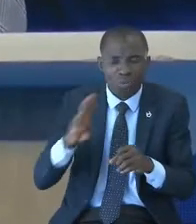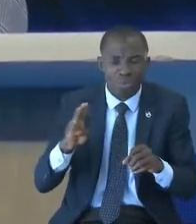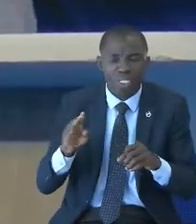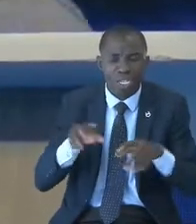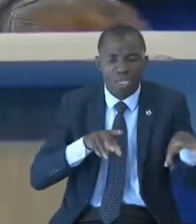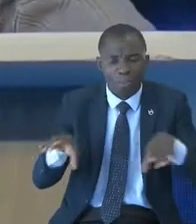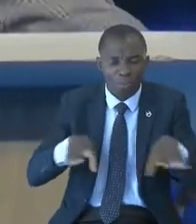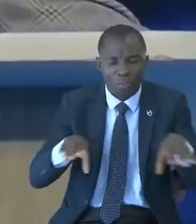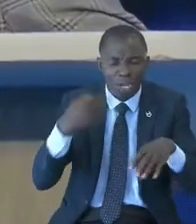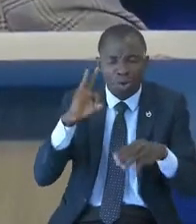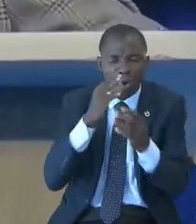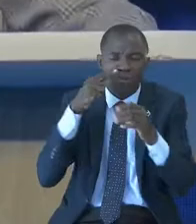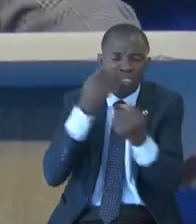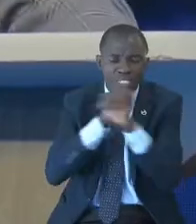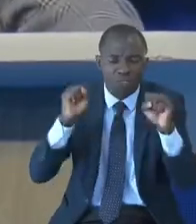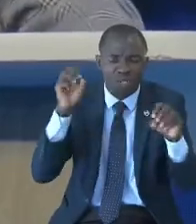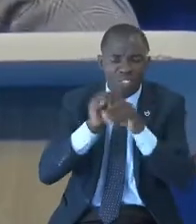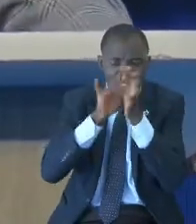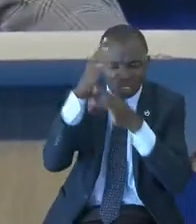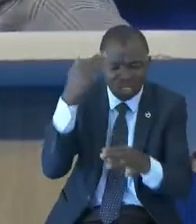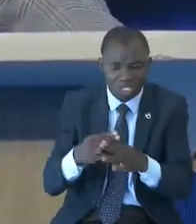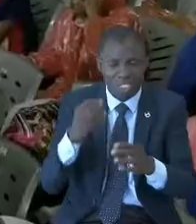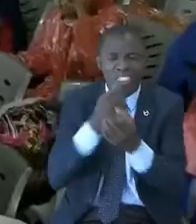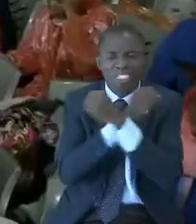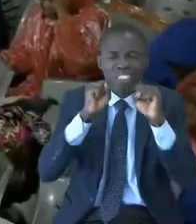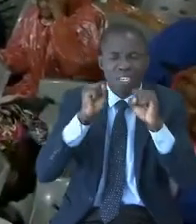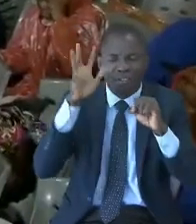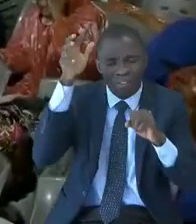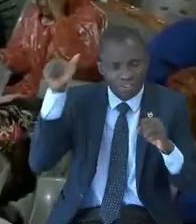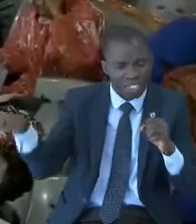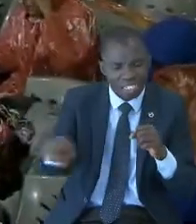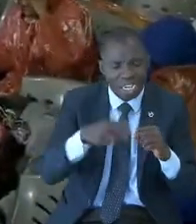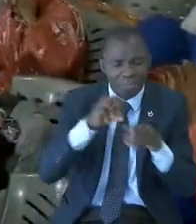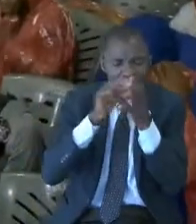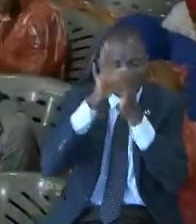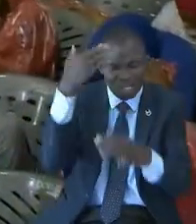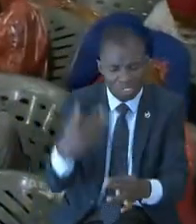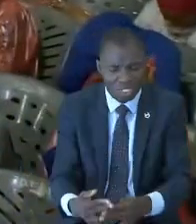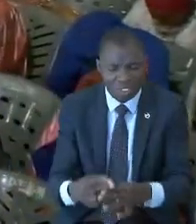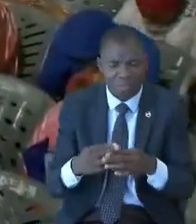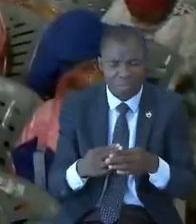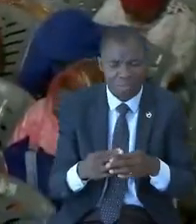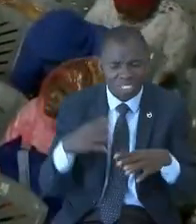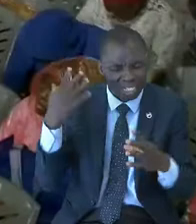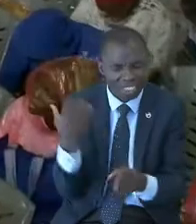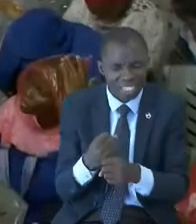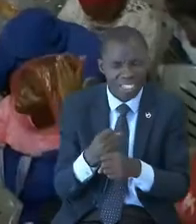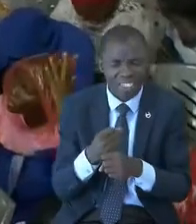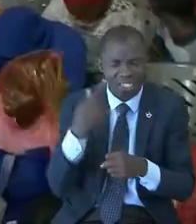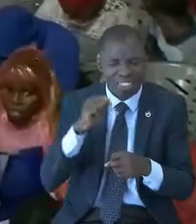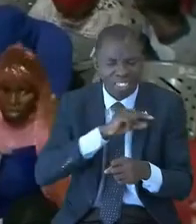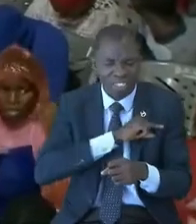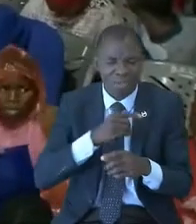salvation. Save them in Jesus' name. Take their guilt